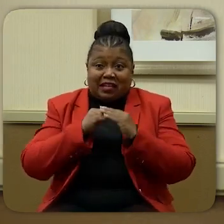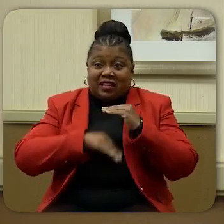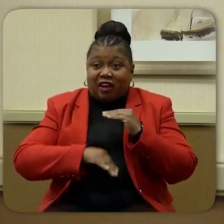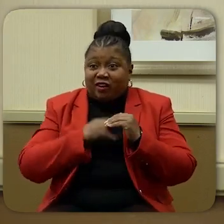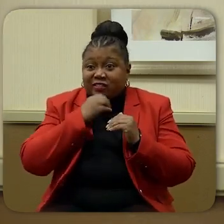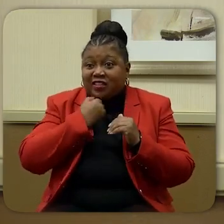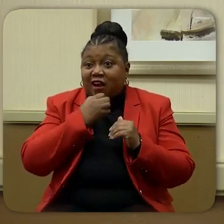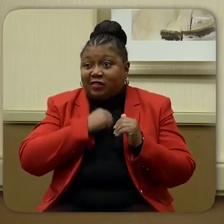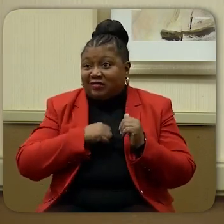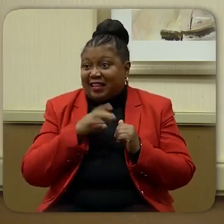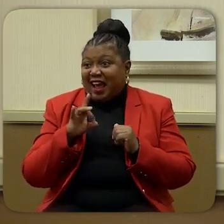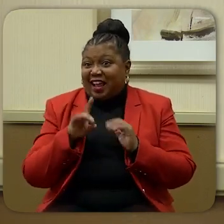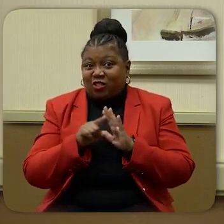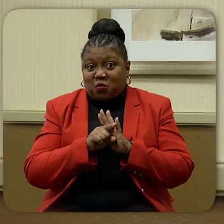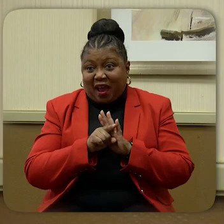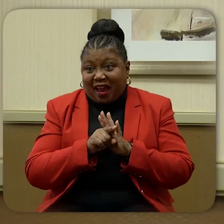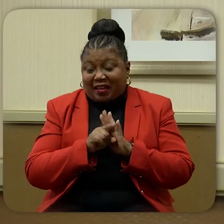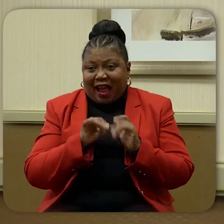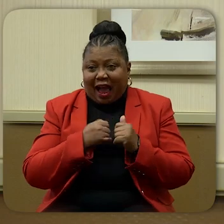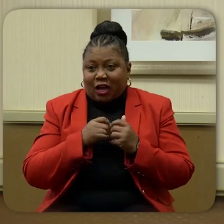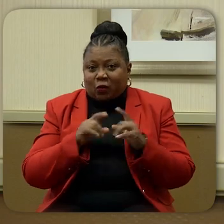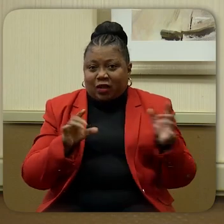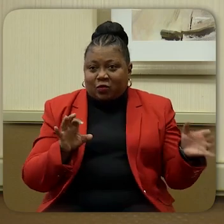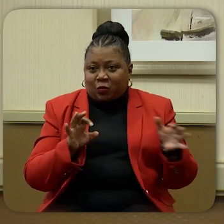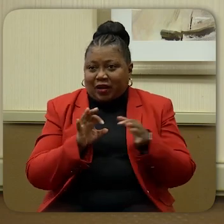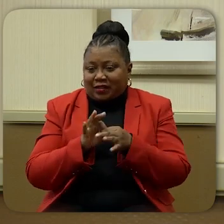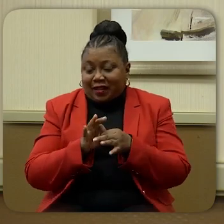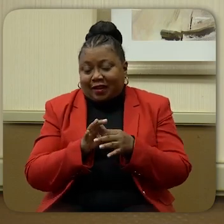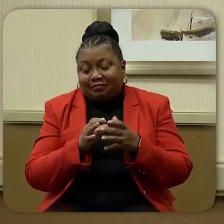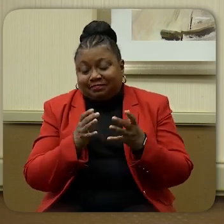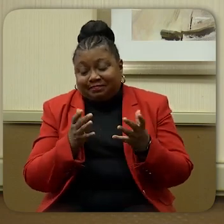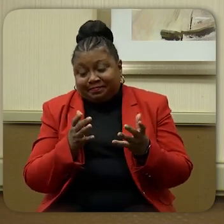than 8th grade or so? How do we bridge that?